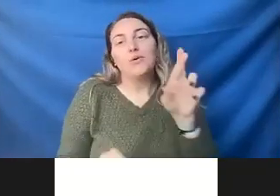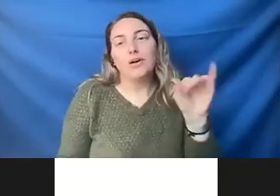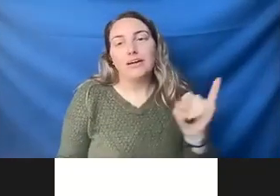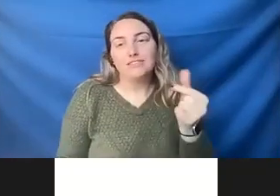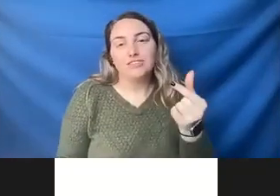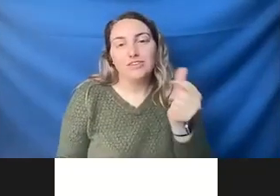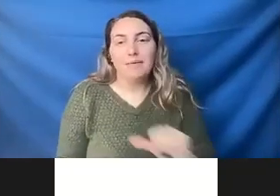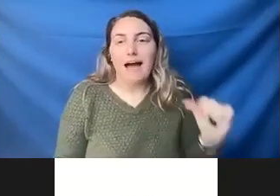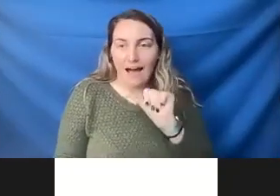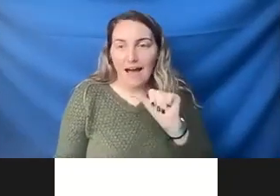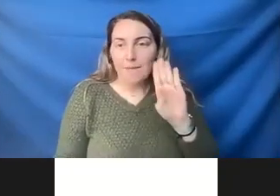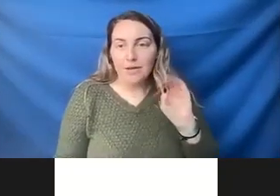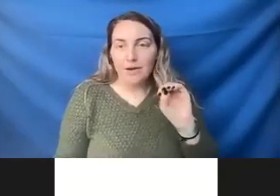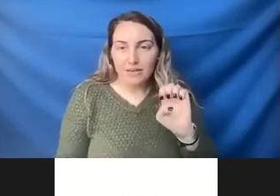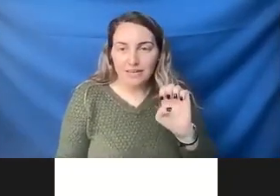NYC.